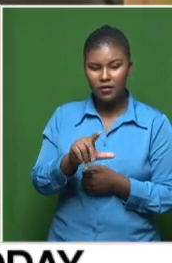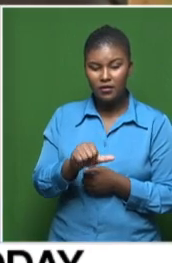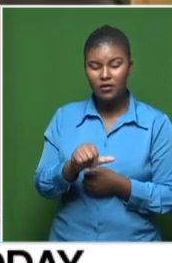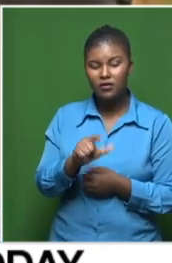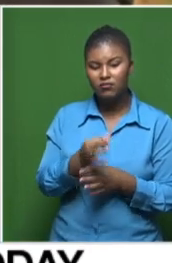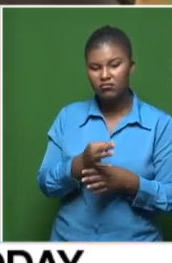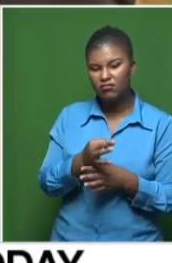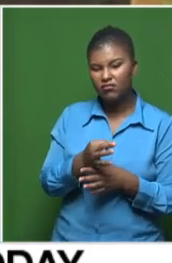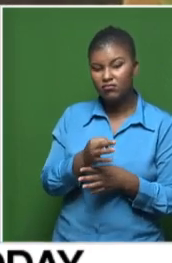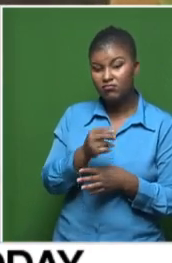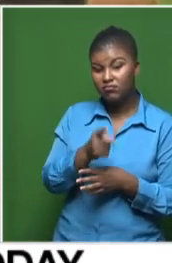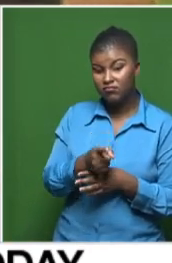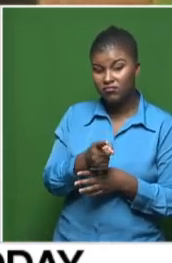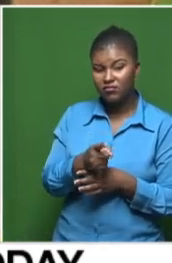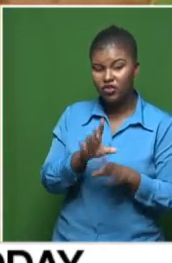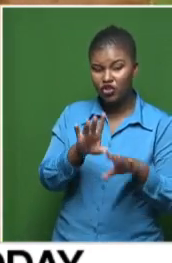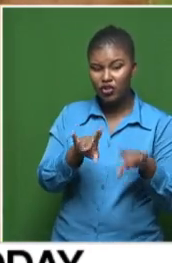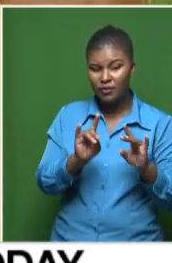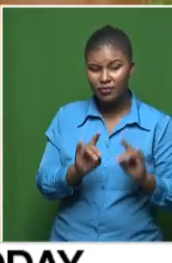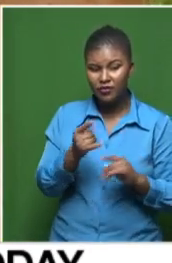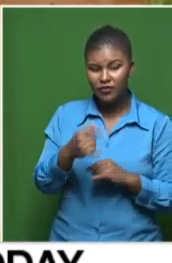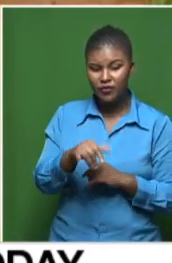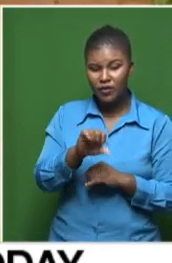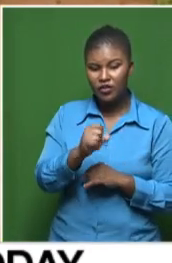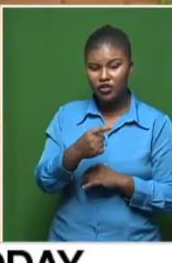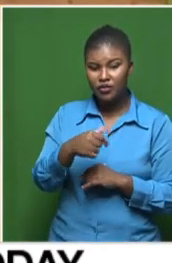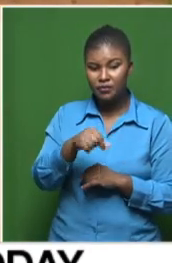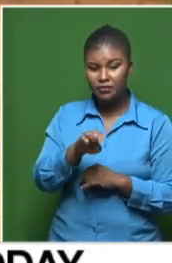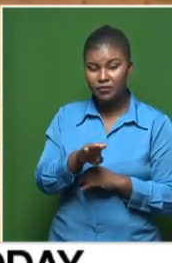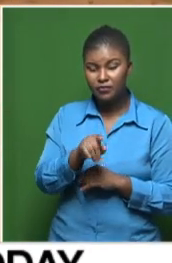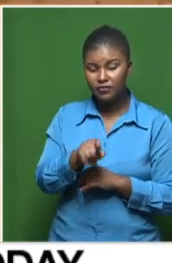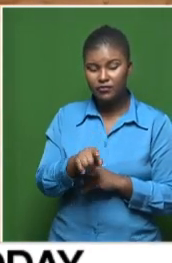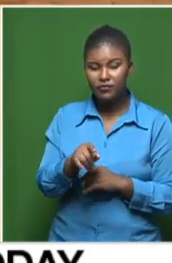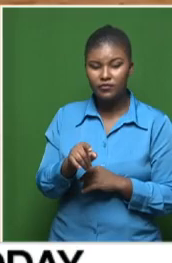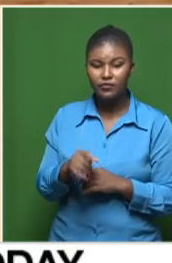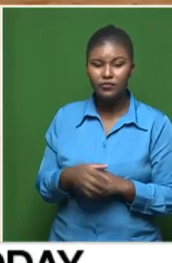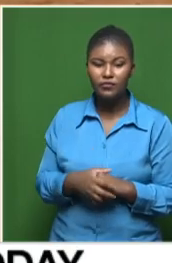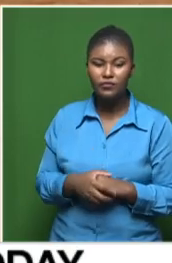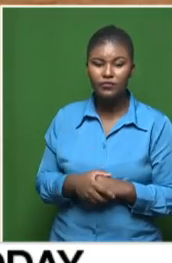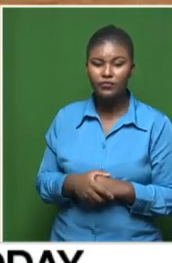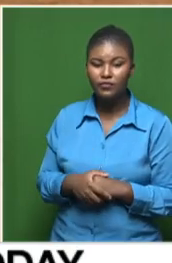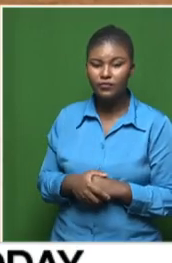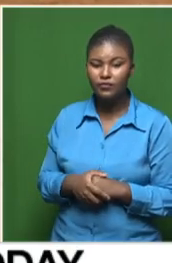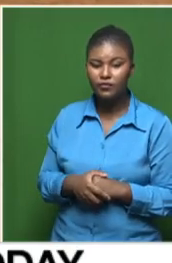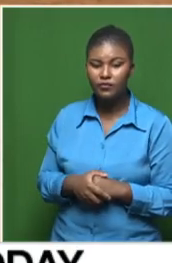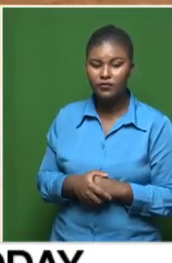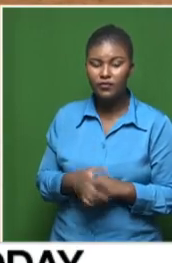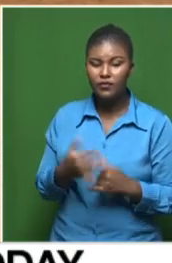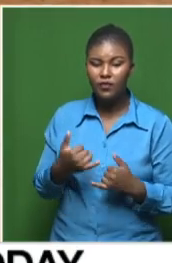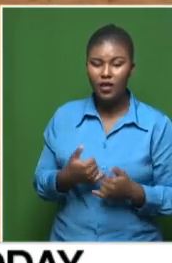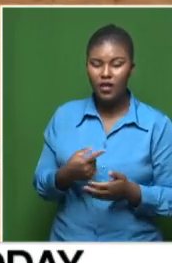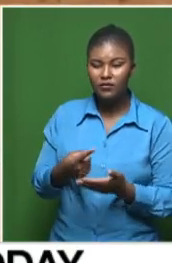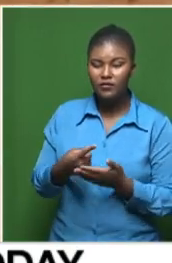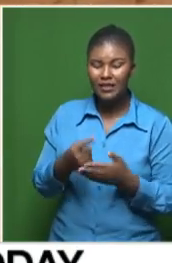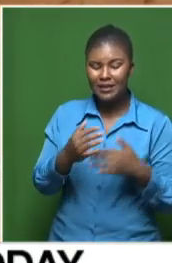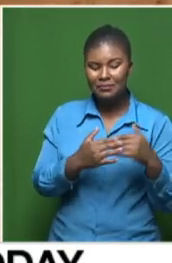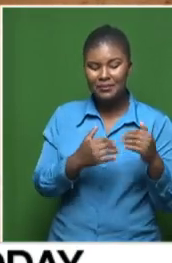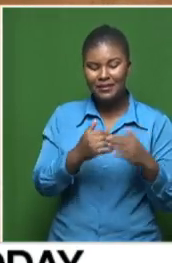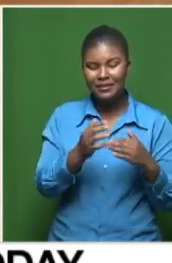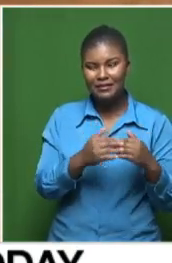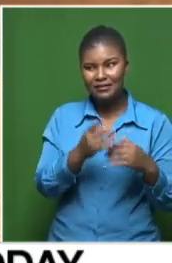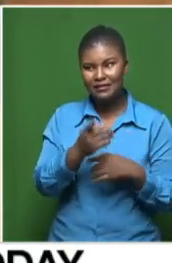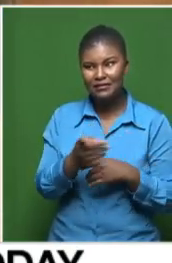the chairperson of the SGB right here. Mr. Chabalala, let's talk about the infrastructure here.